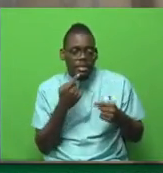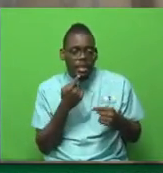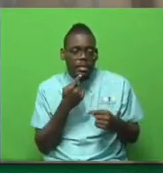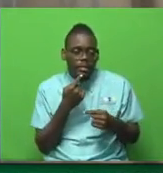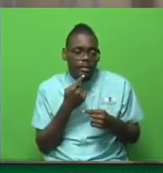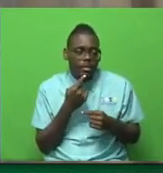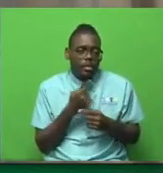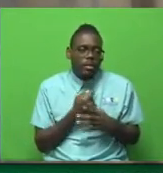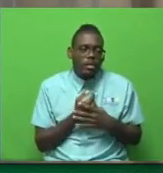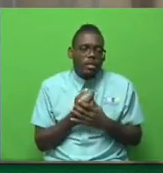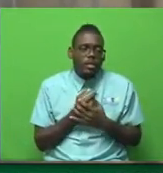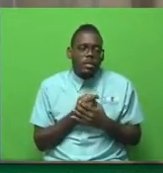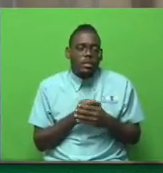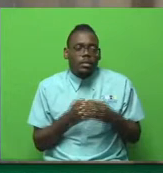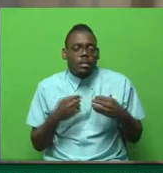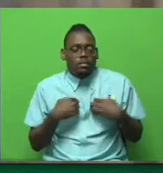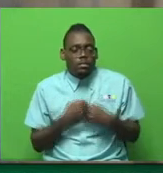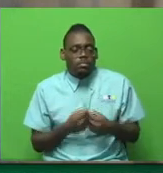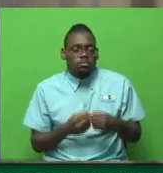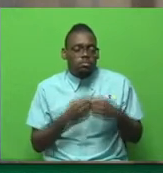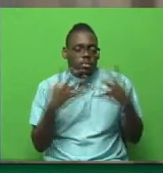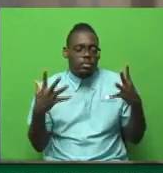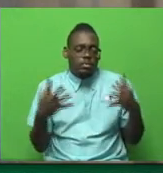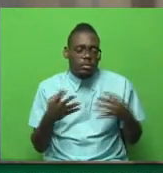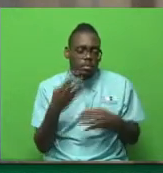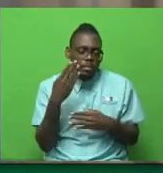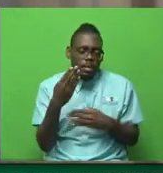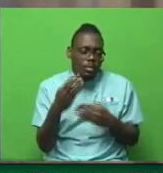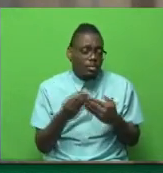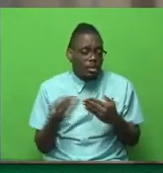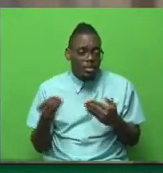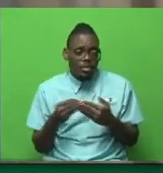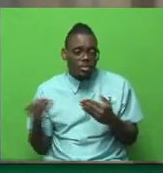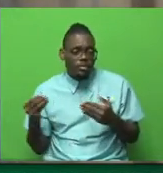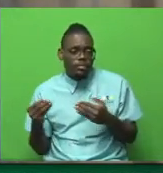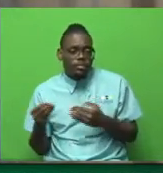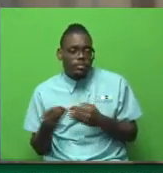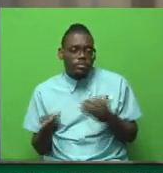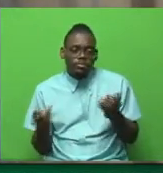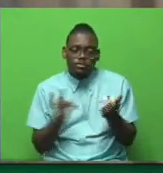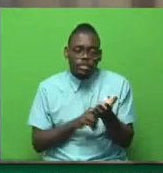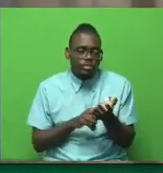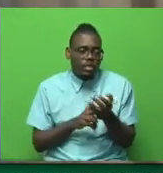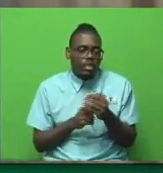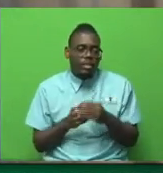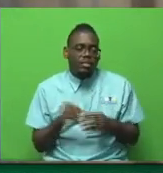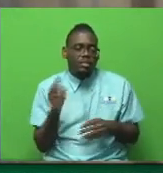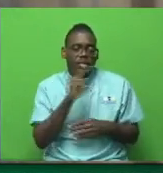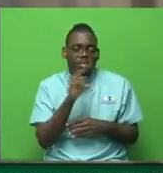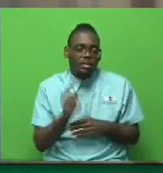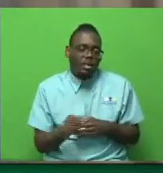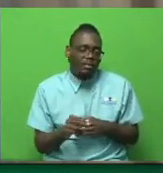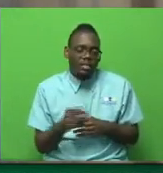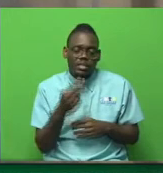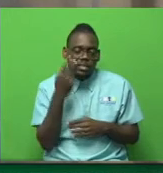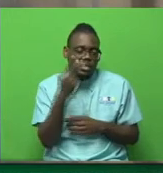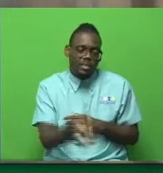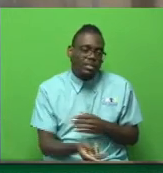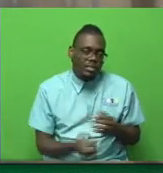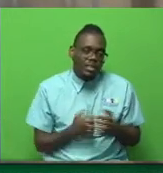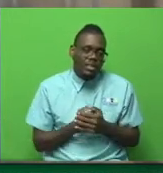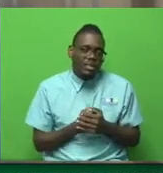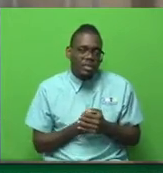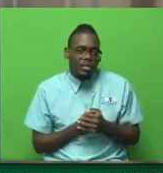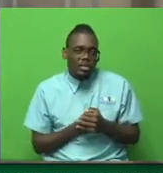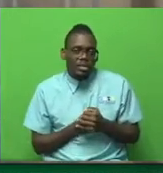materialize because that has been the history of the members on the opposite side what did data shows